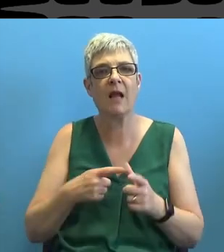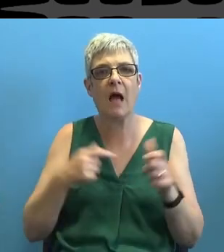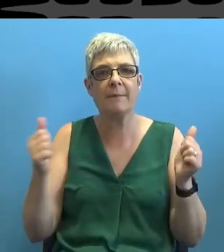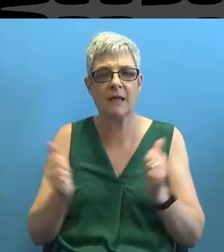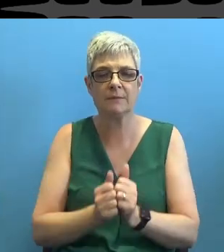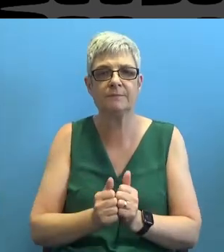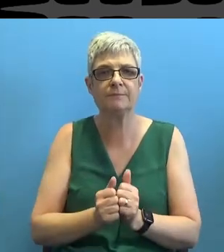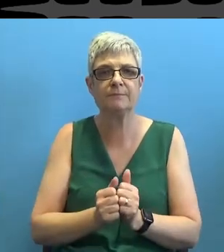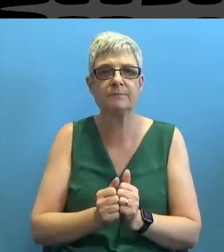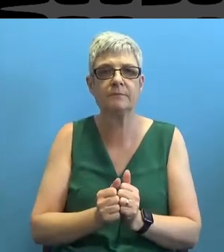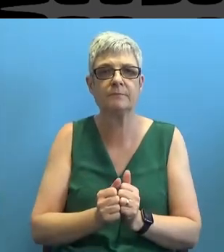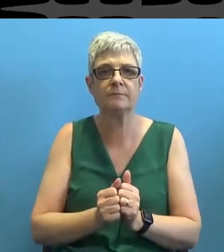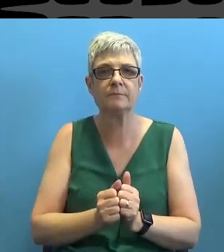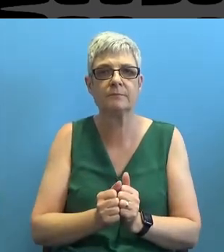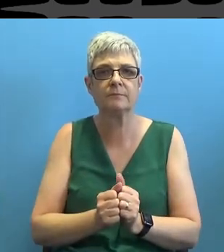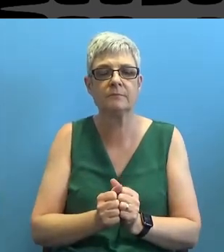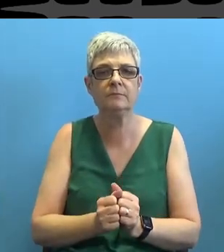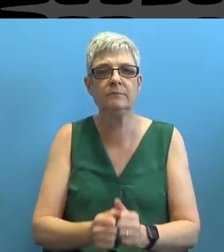Amen.